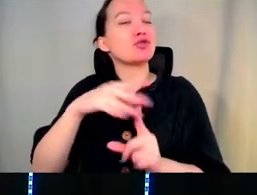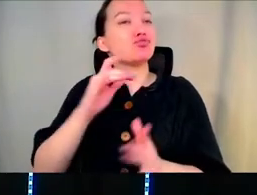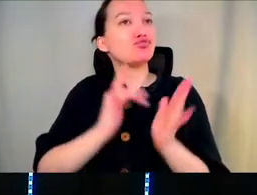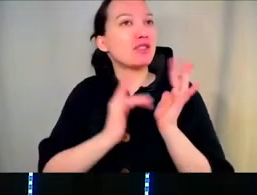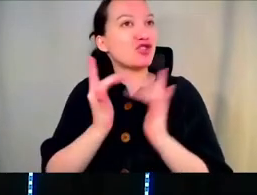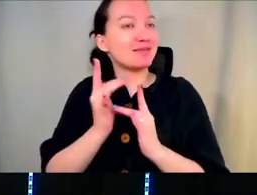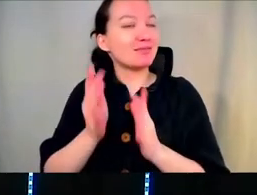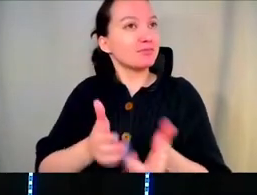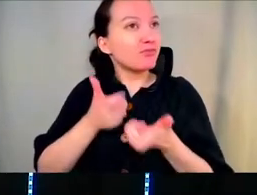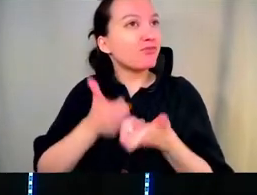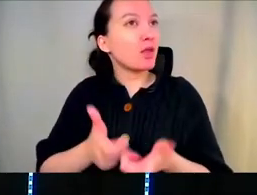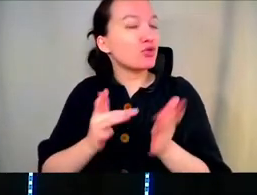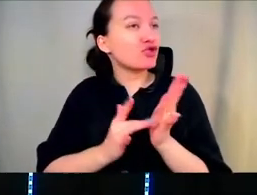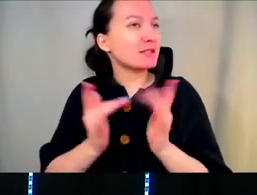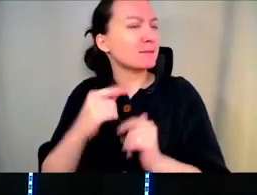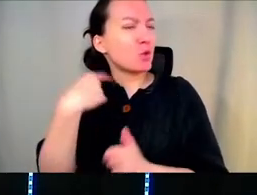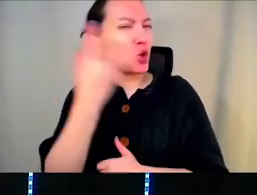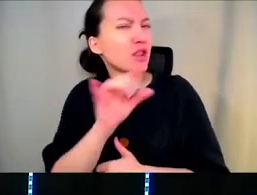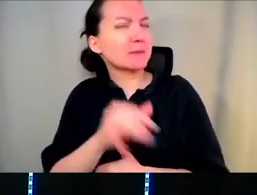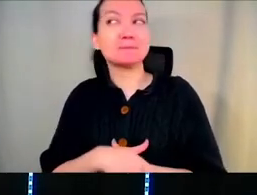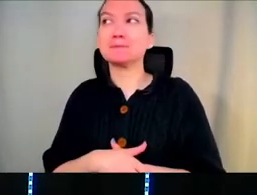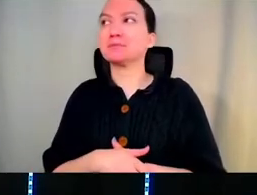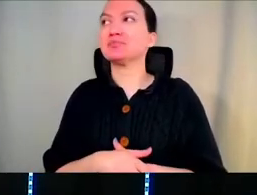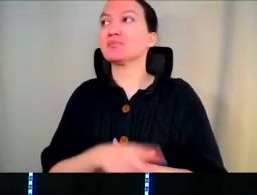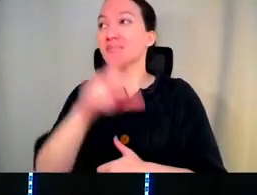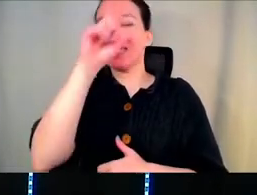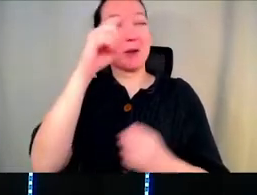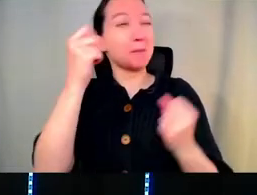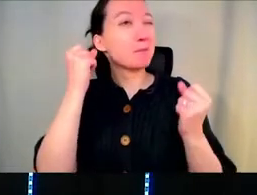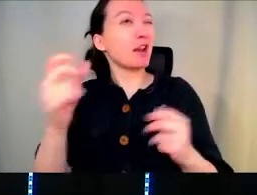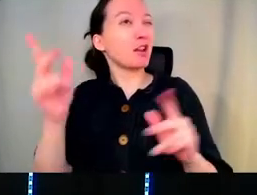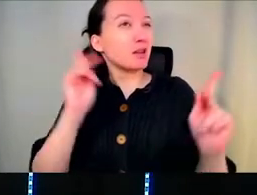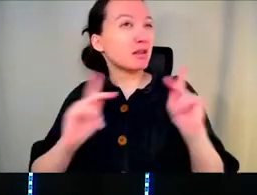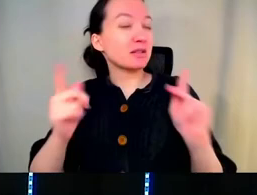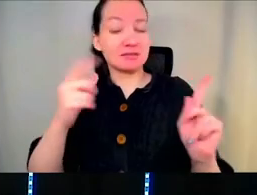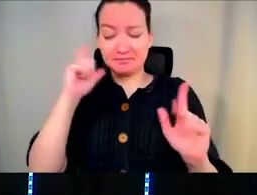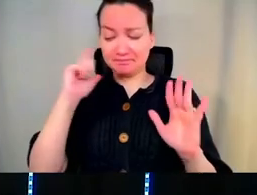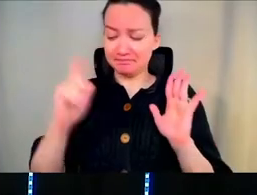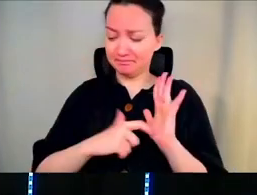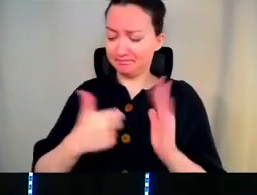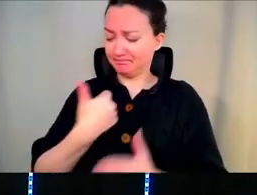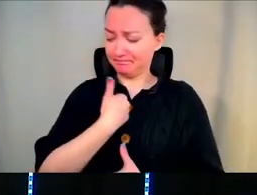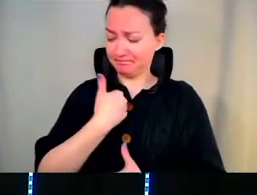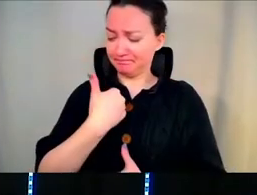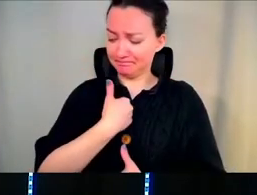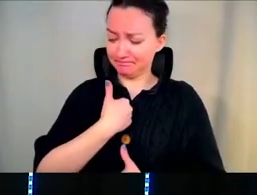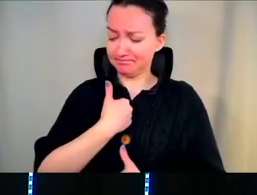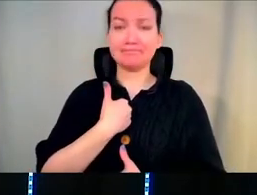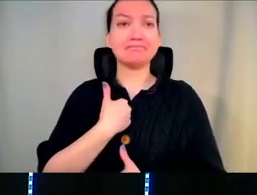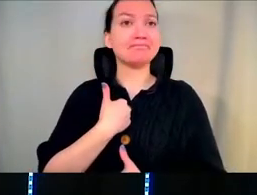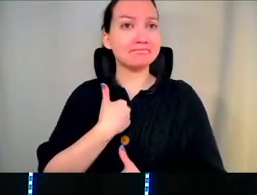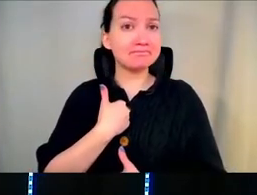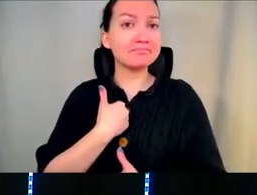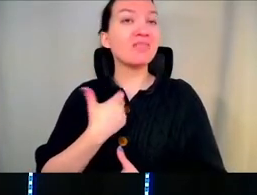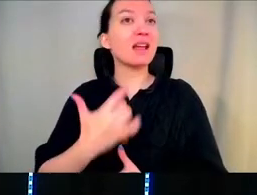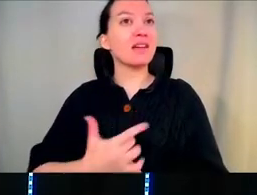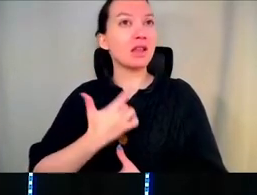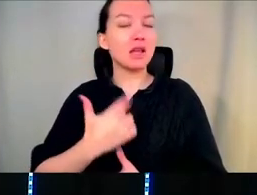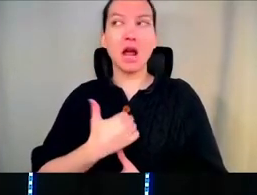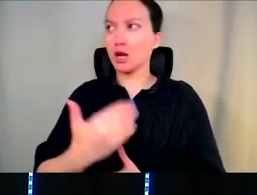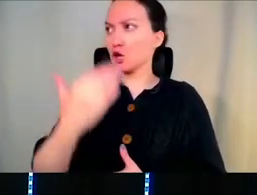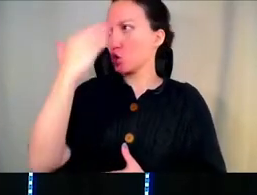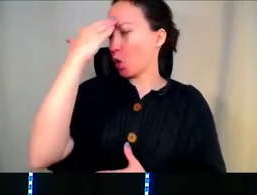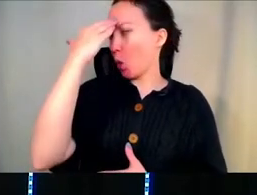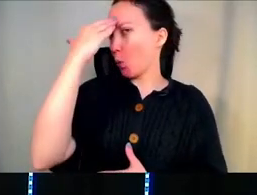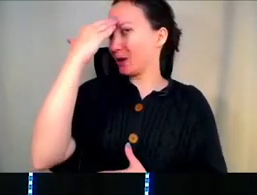we're Jesus followers, what does this look like? I think a lot of us, and I've noticed this in myself time and time again in my life, where I feel like I know